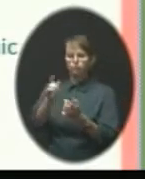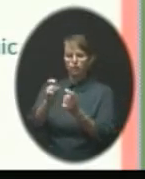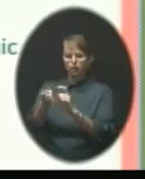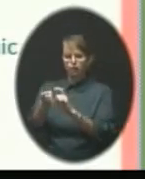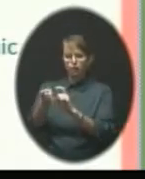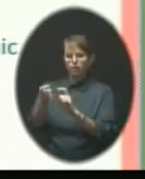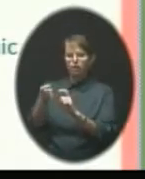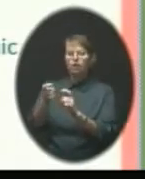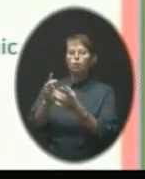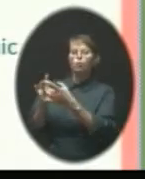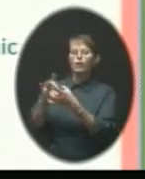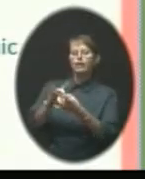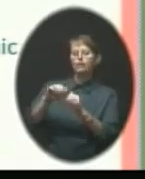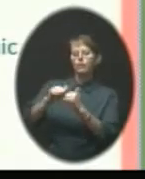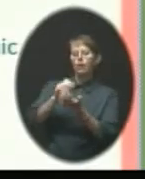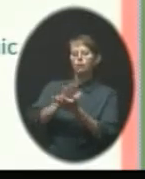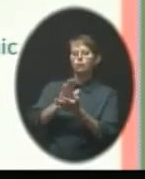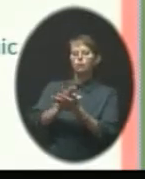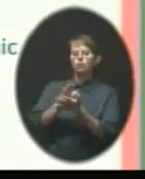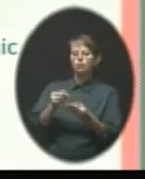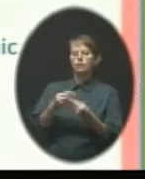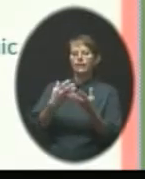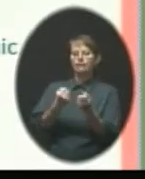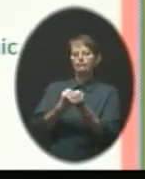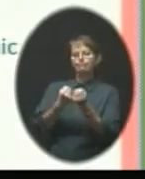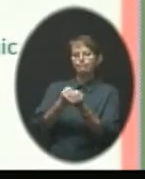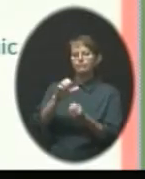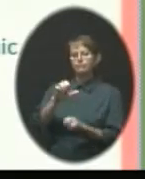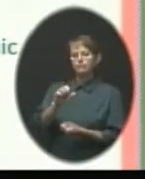accredited in the state of Kansas. And we're very